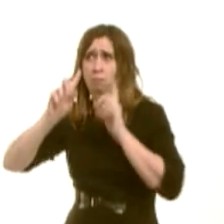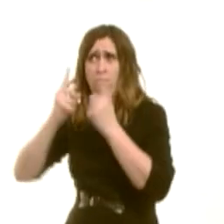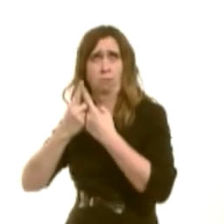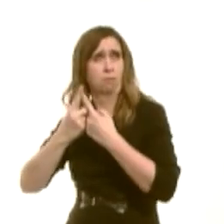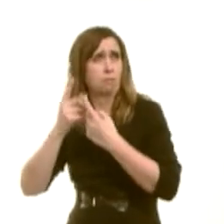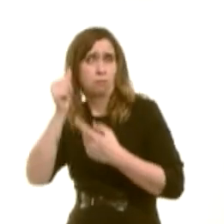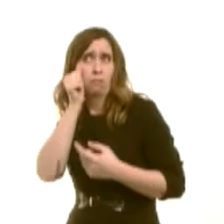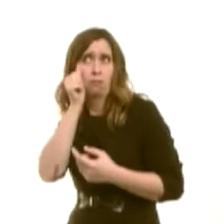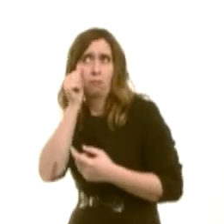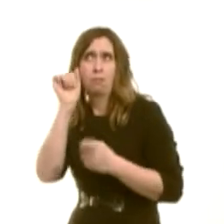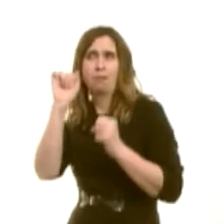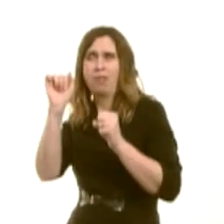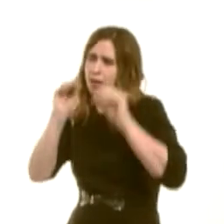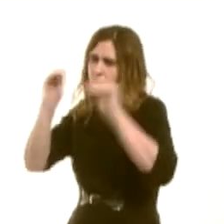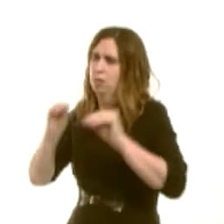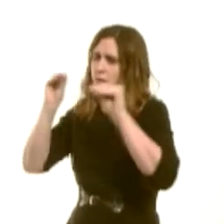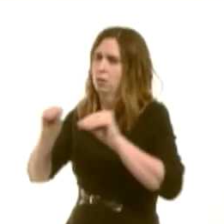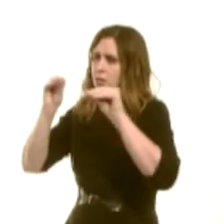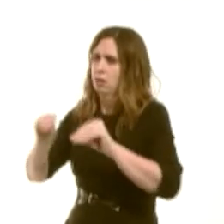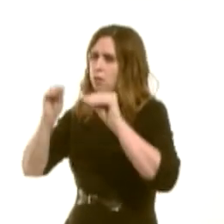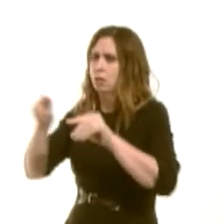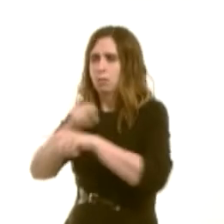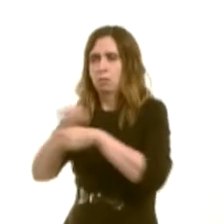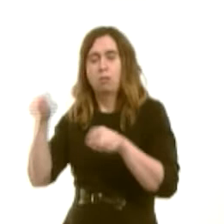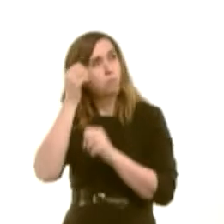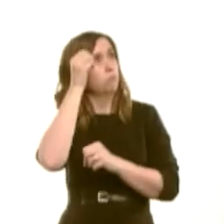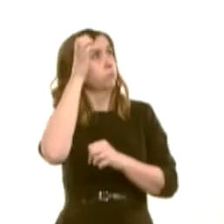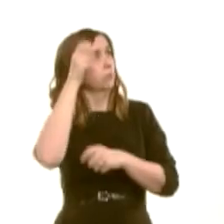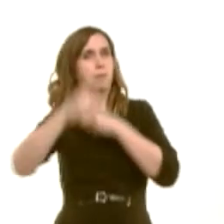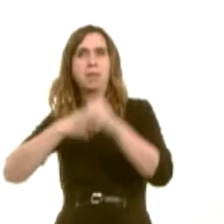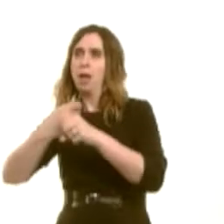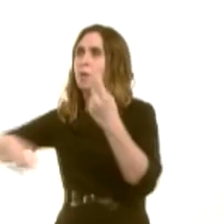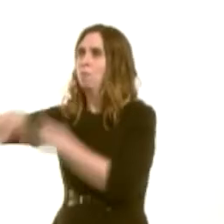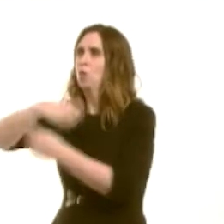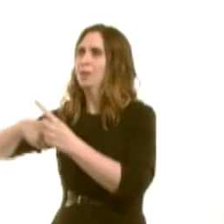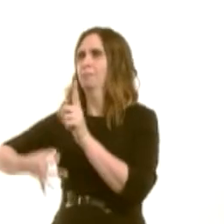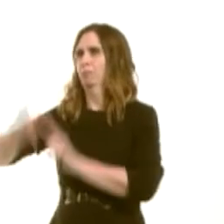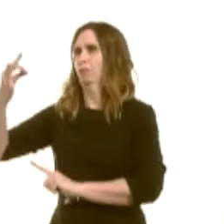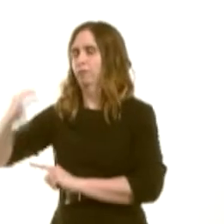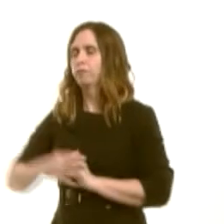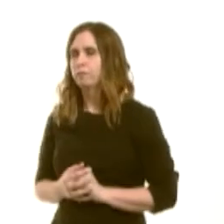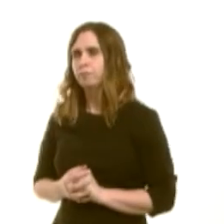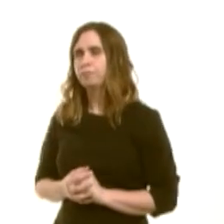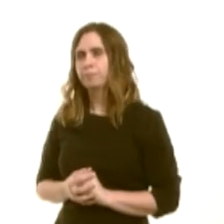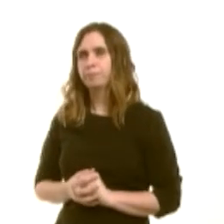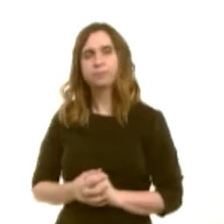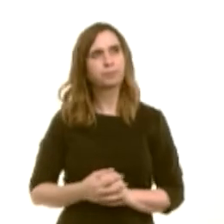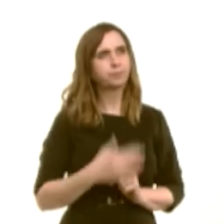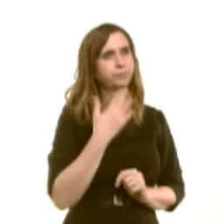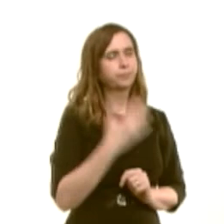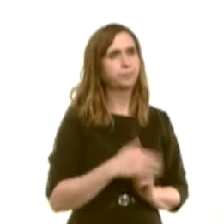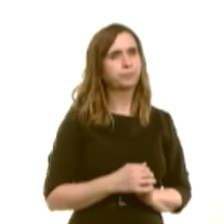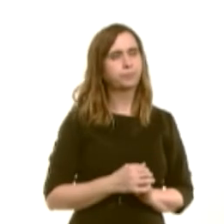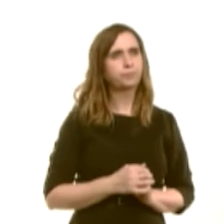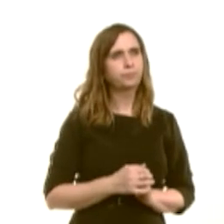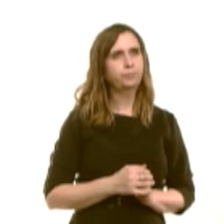that the knowledge they generate generates a benefit for the local community. Paul Davis. Diolch Llywydd. Prif Weinidog, fel chi'n...